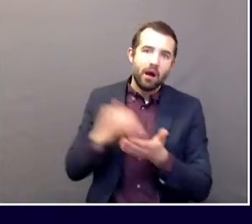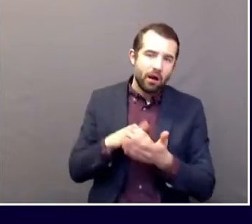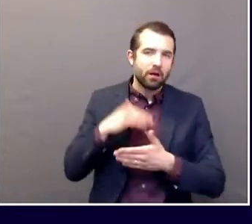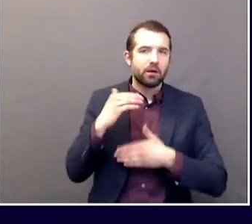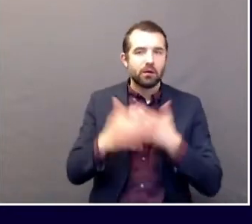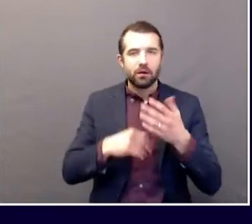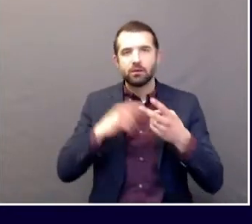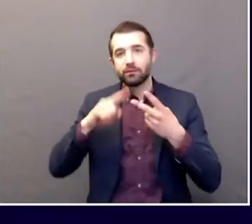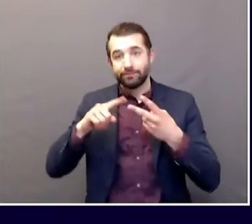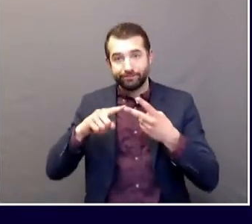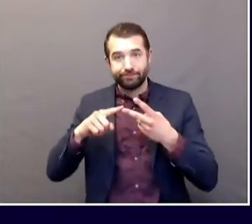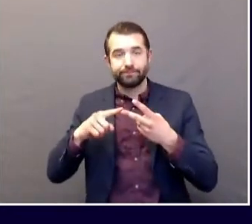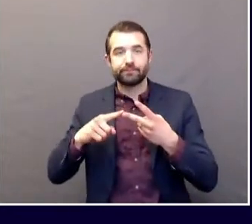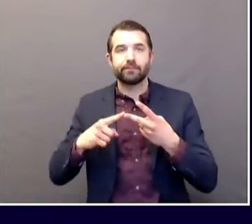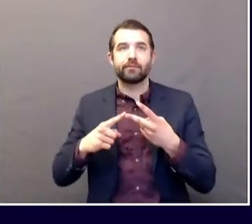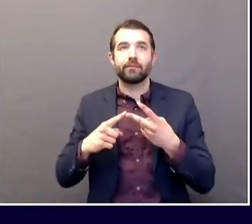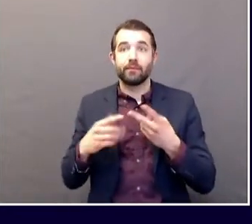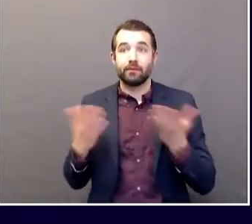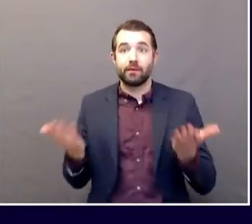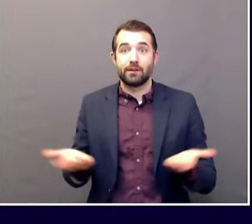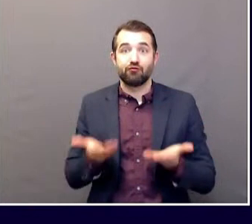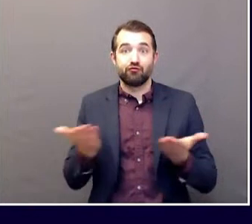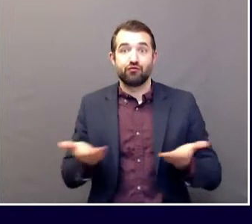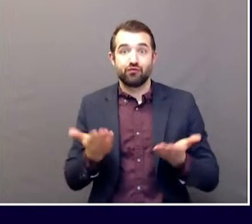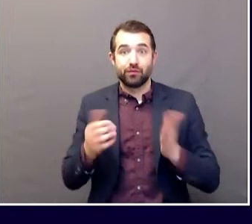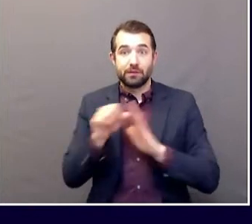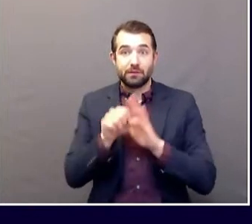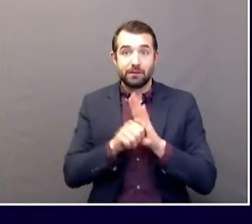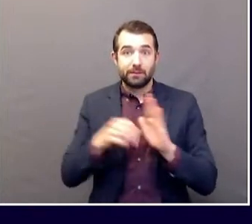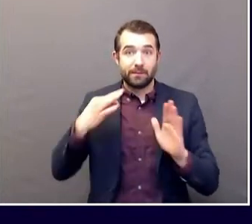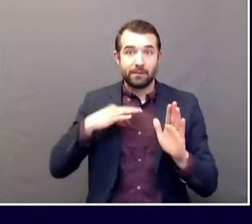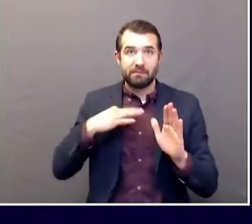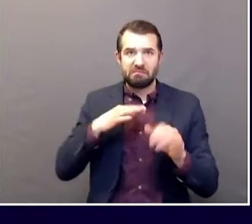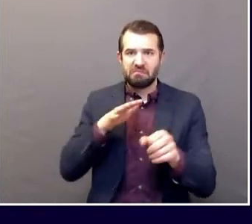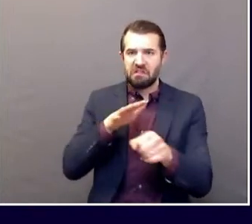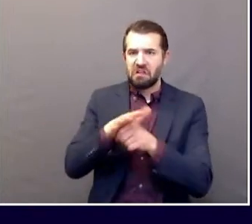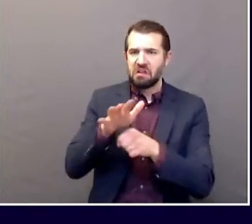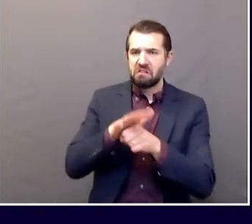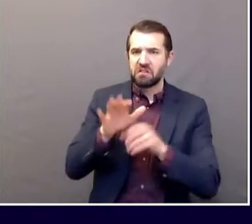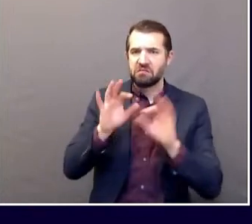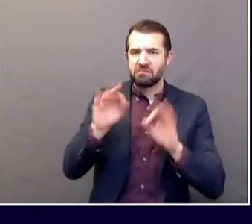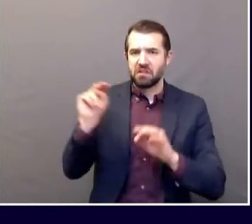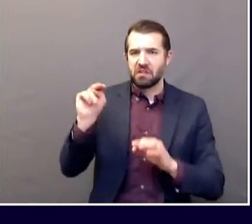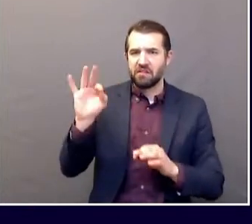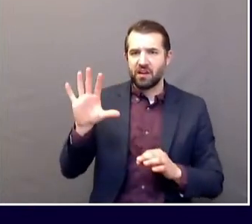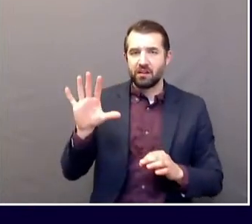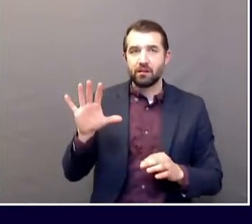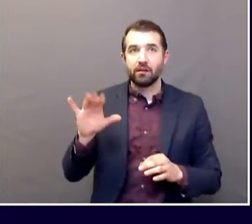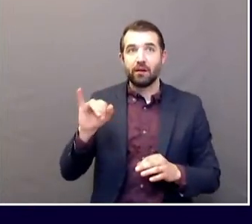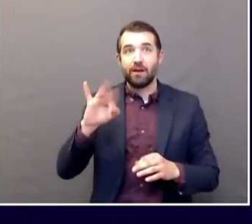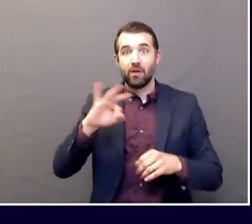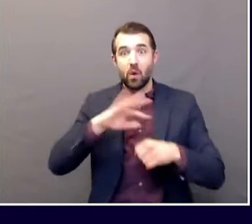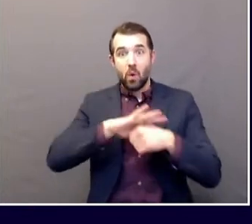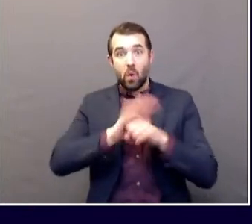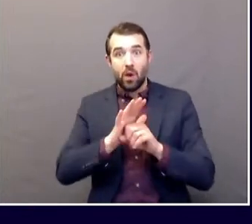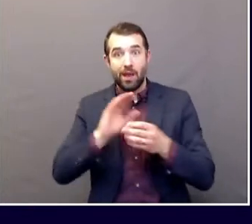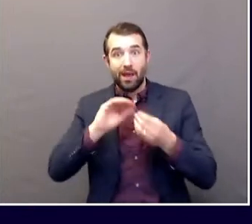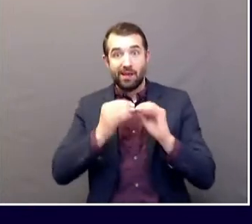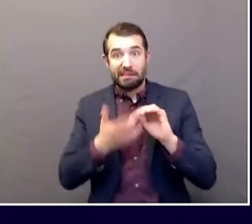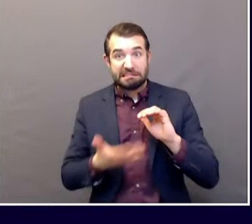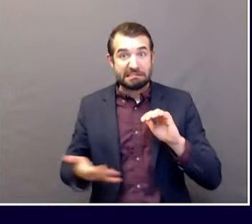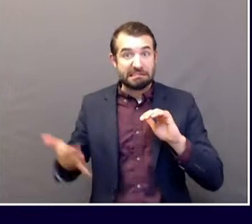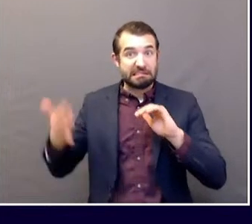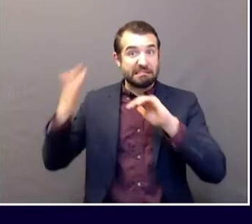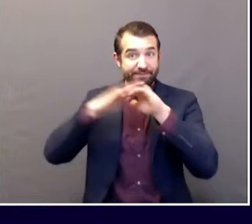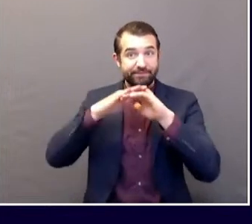here in the state of Maine, we have sufficient N95 should we have another surge of COVID-19. So we take this very